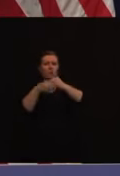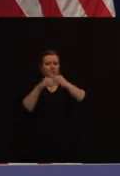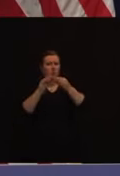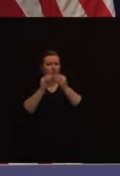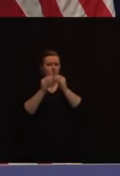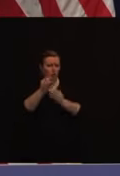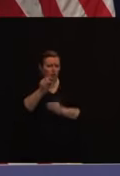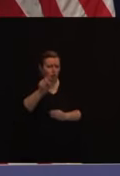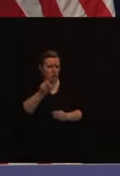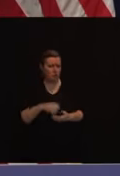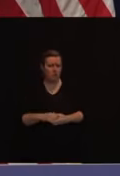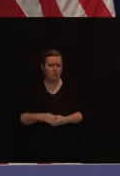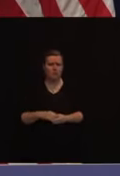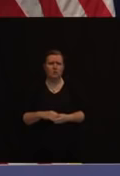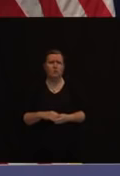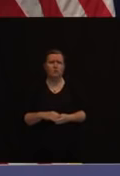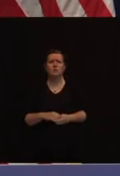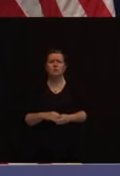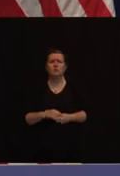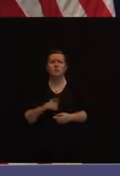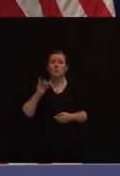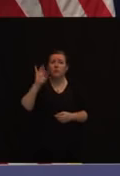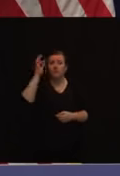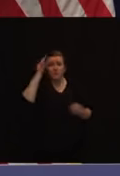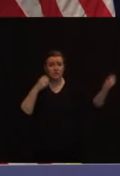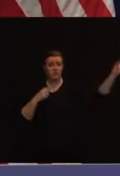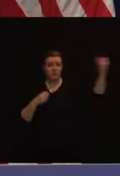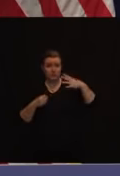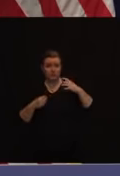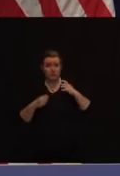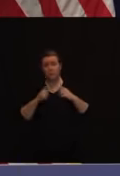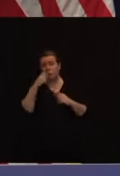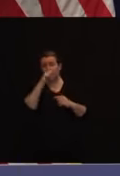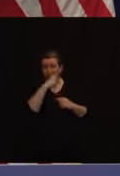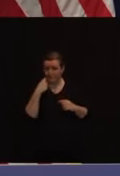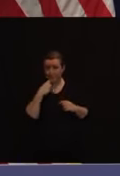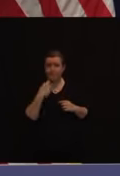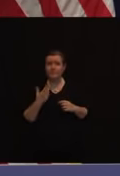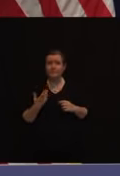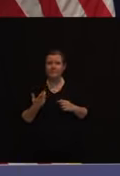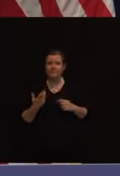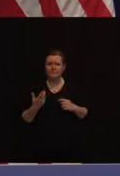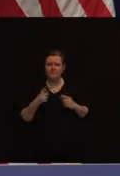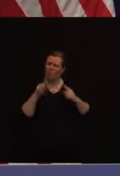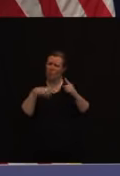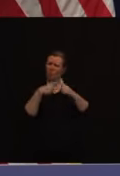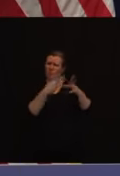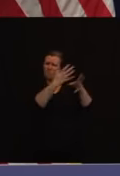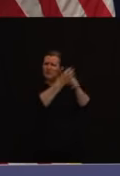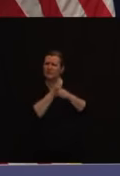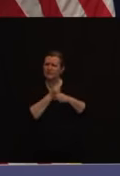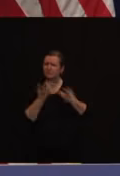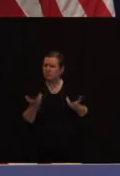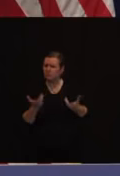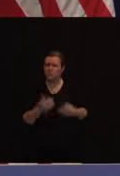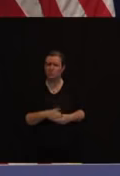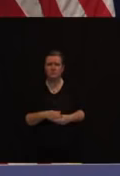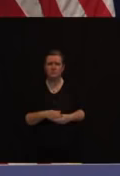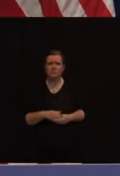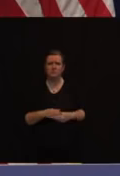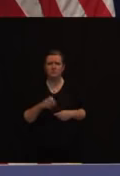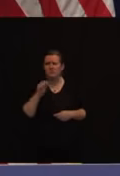kits to arrive? I'm assuming that the test kits are complete, but what about the swabs? Are the